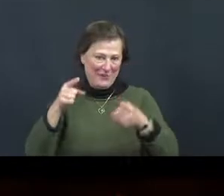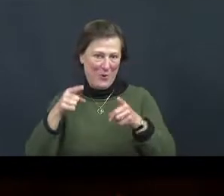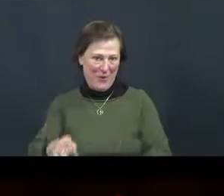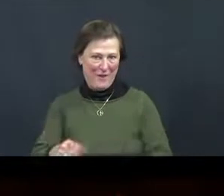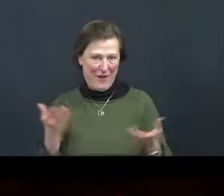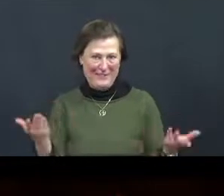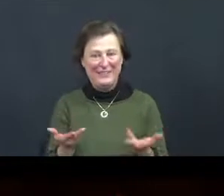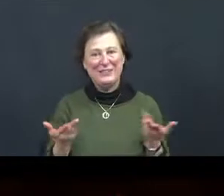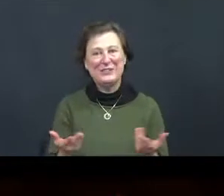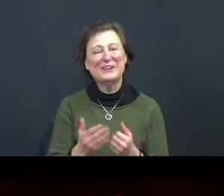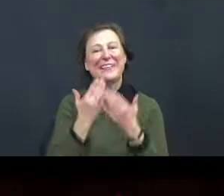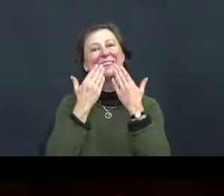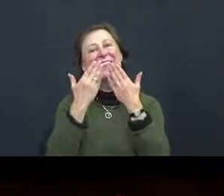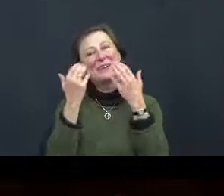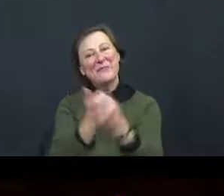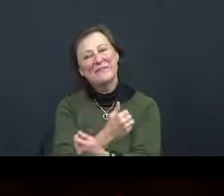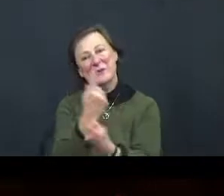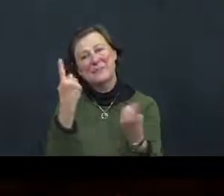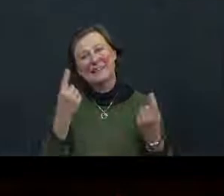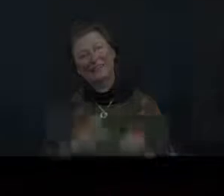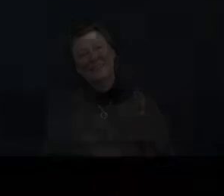here. Thanks, everyone.